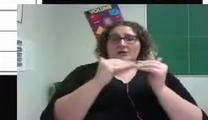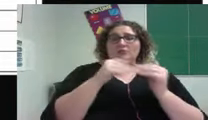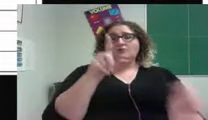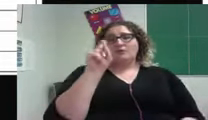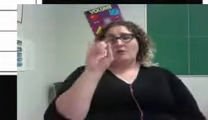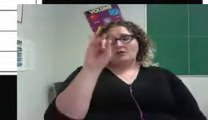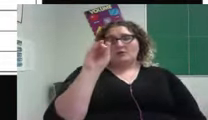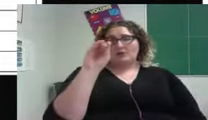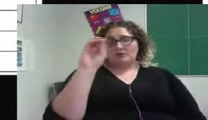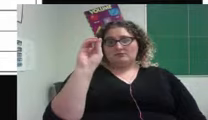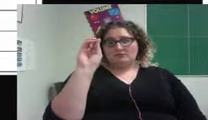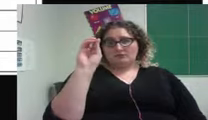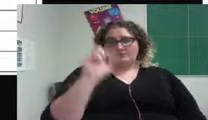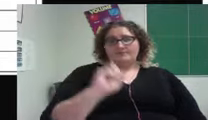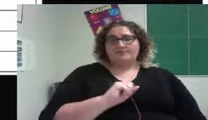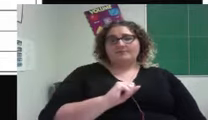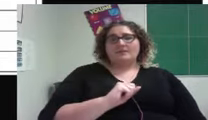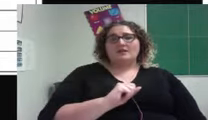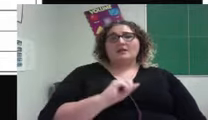supplementary.